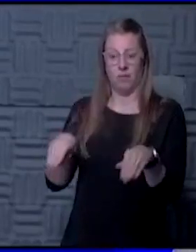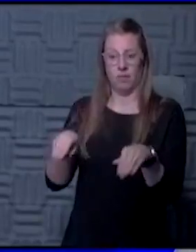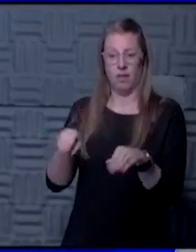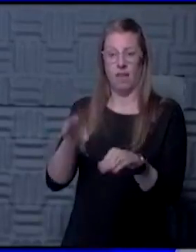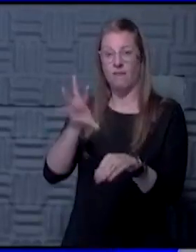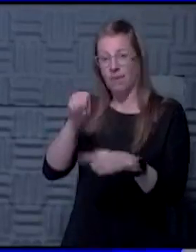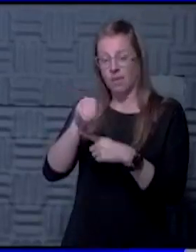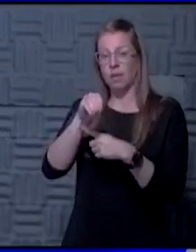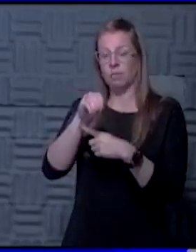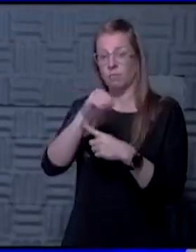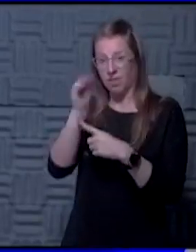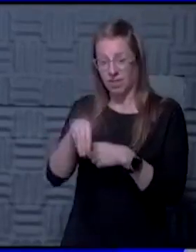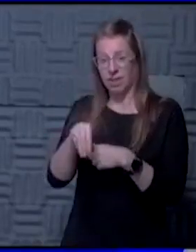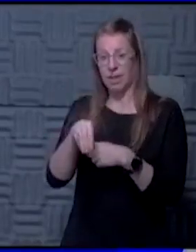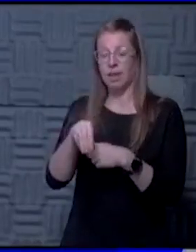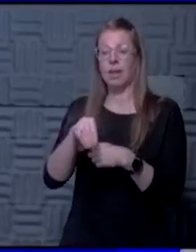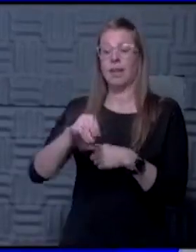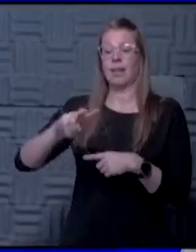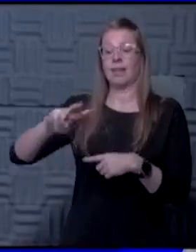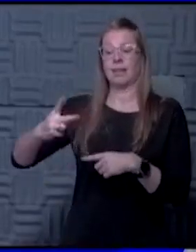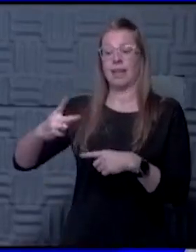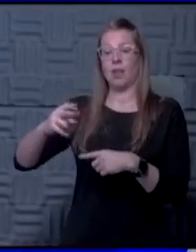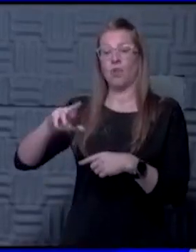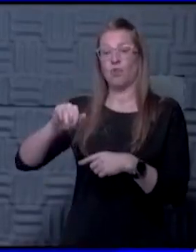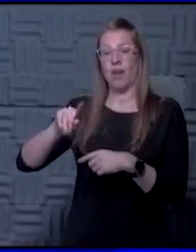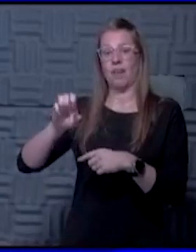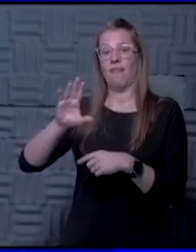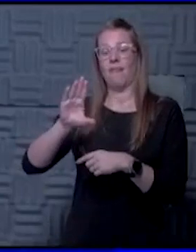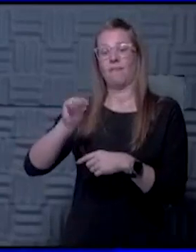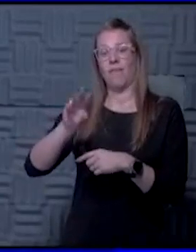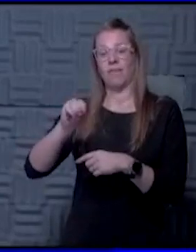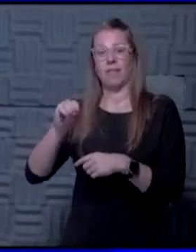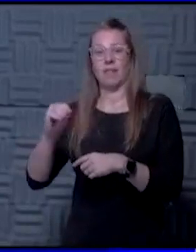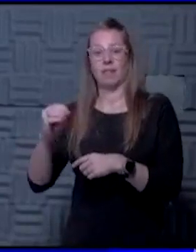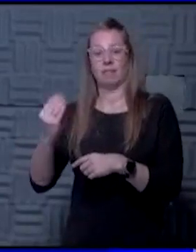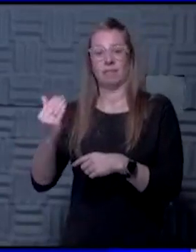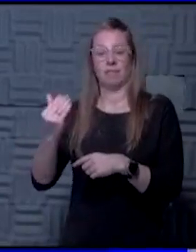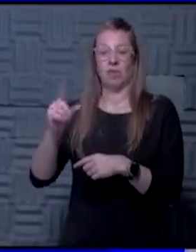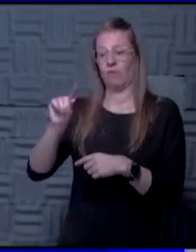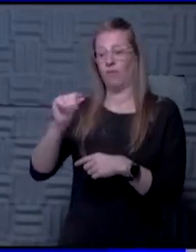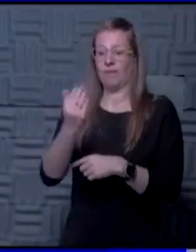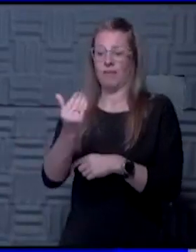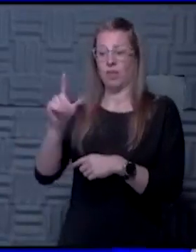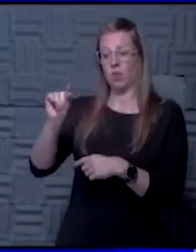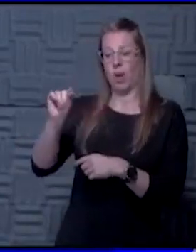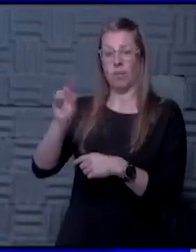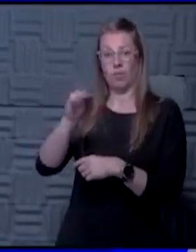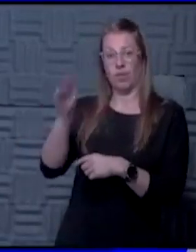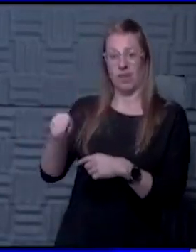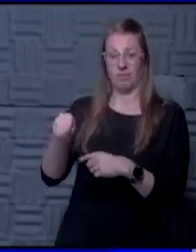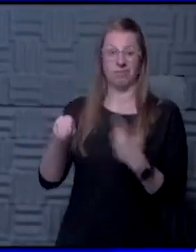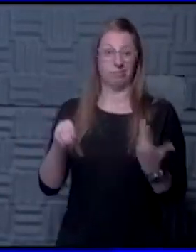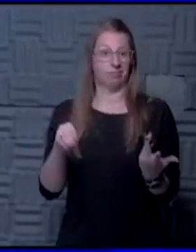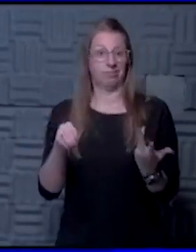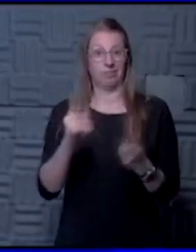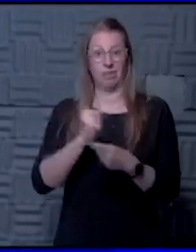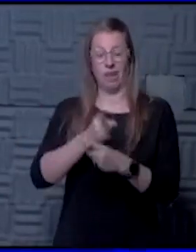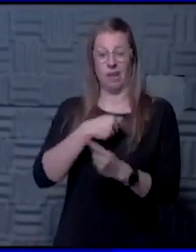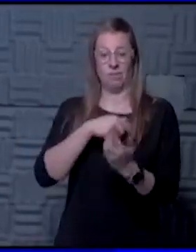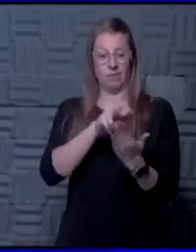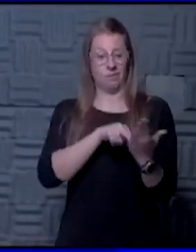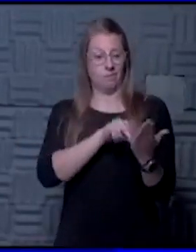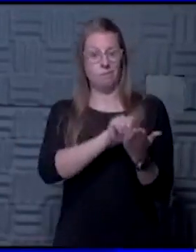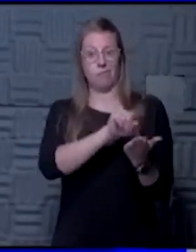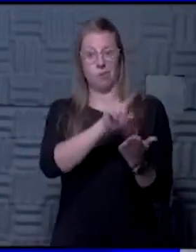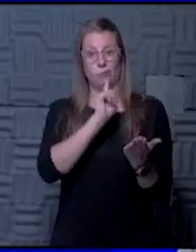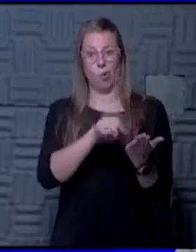contact secondary infection rate is again 15 to 20%. We addressed that yesterday, so that would be consistent with what we see, in the